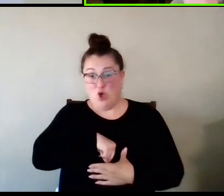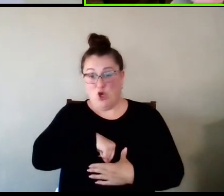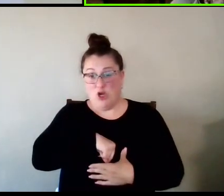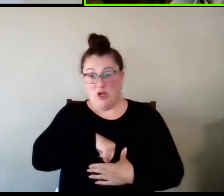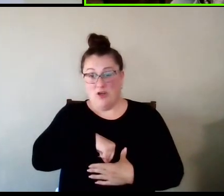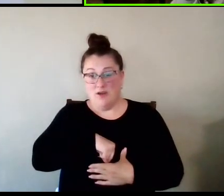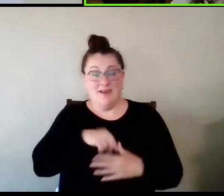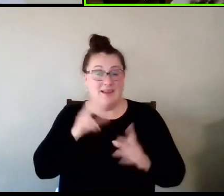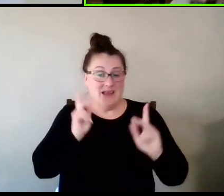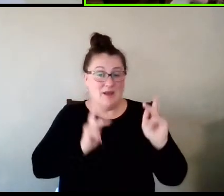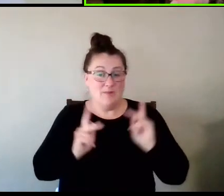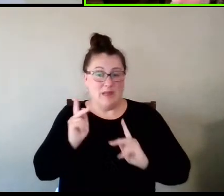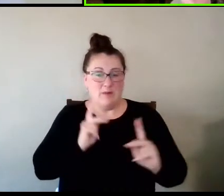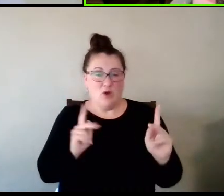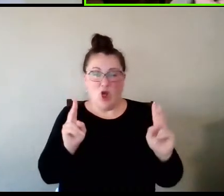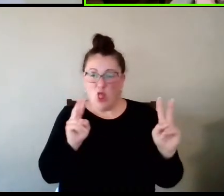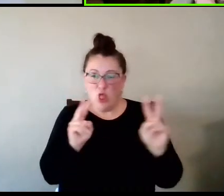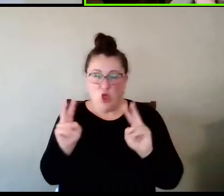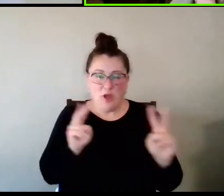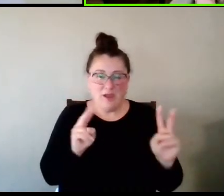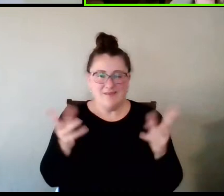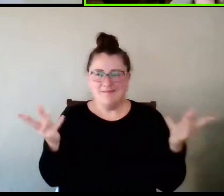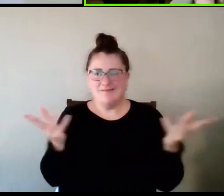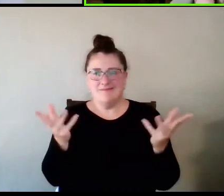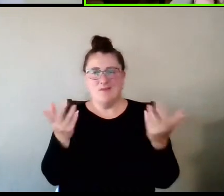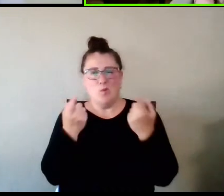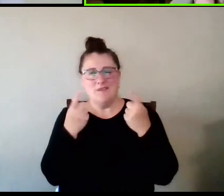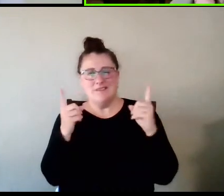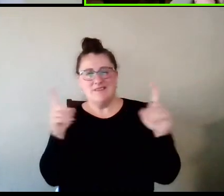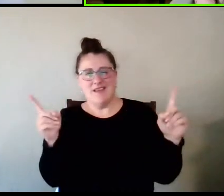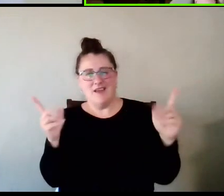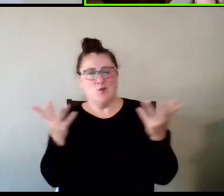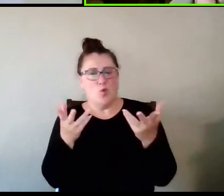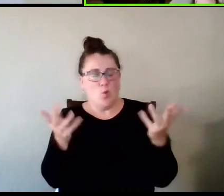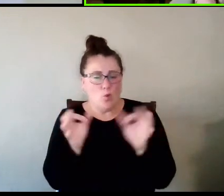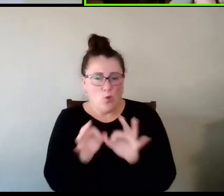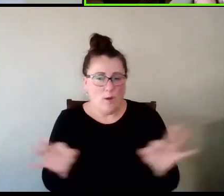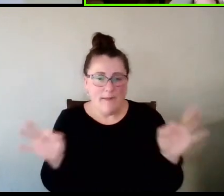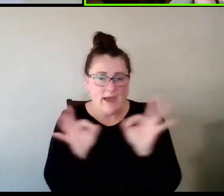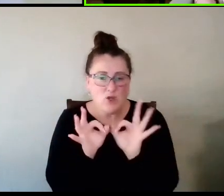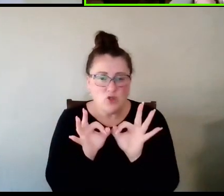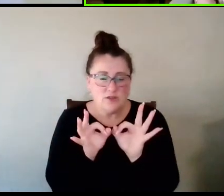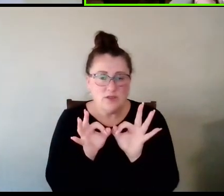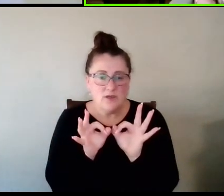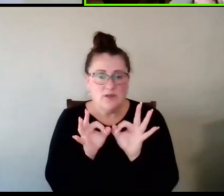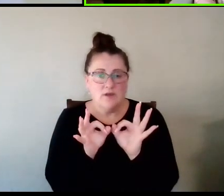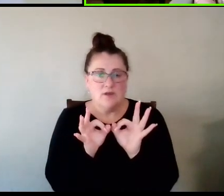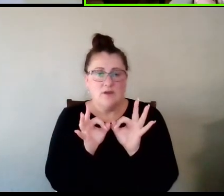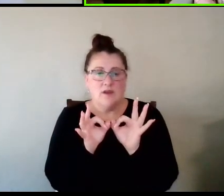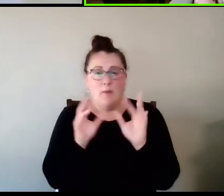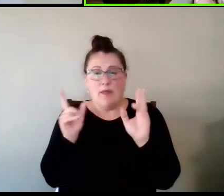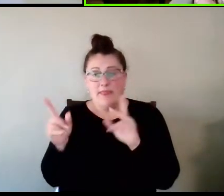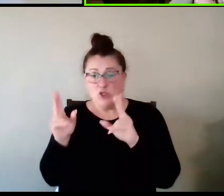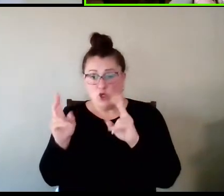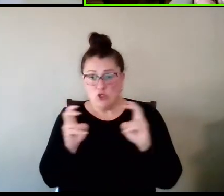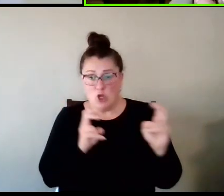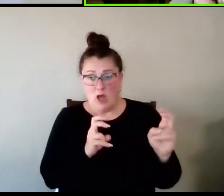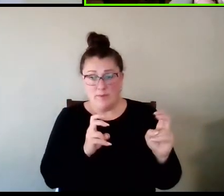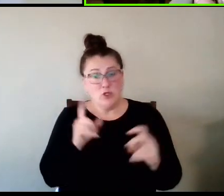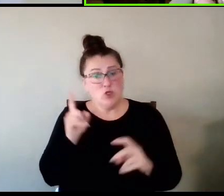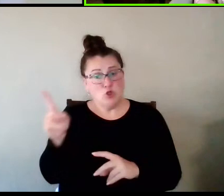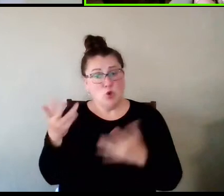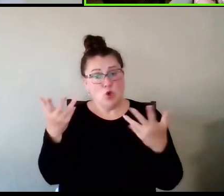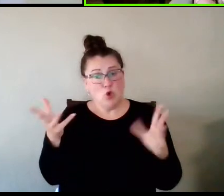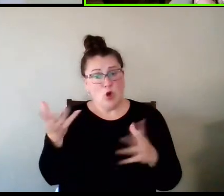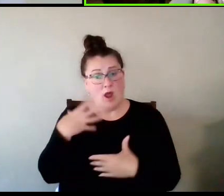it's people looking at what is success, what matters. But these were topics that you were